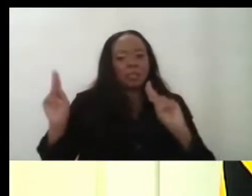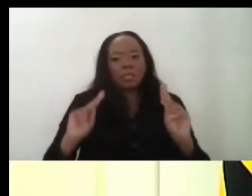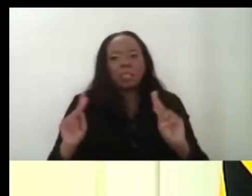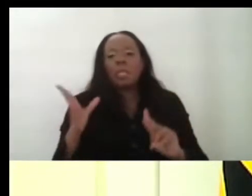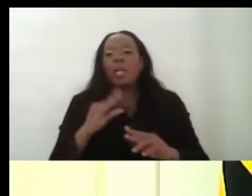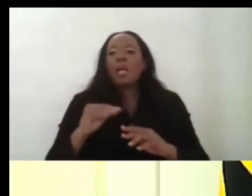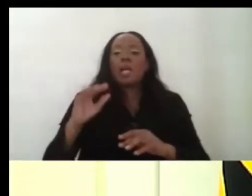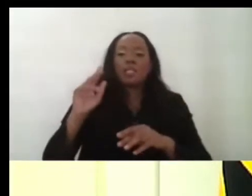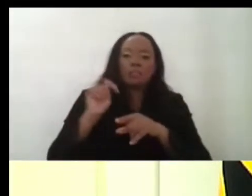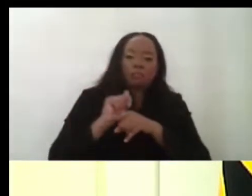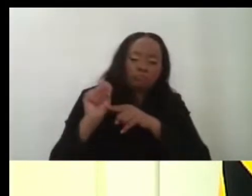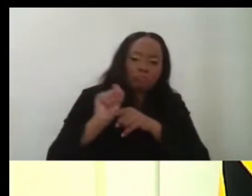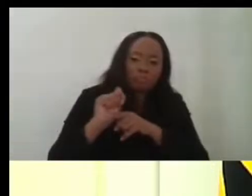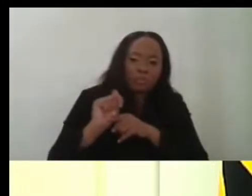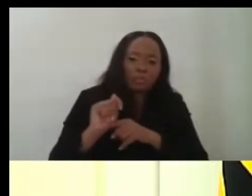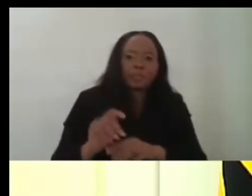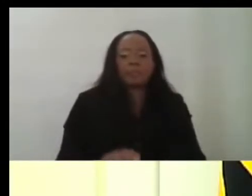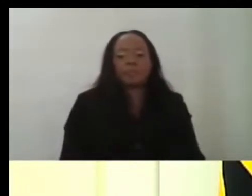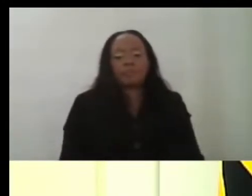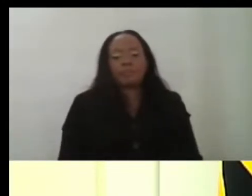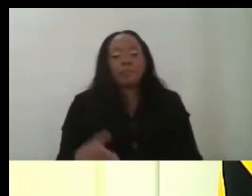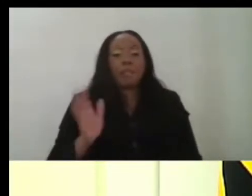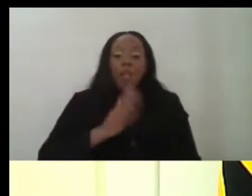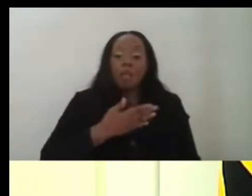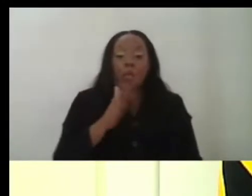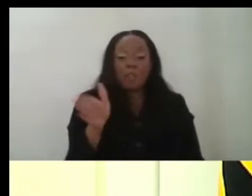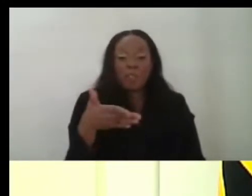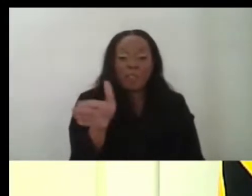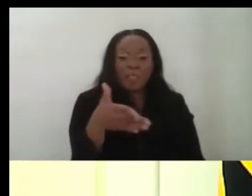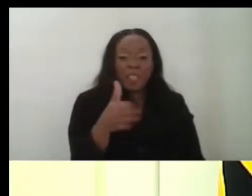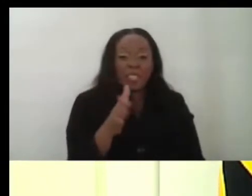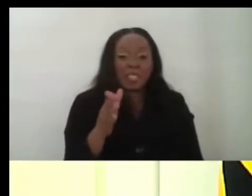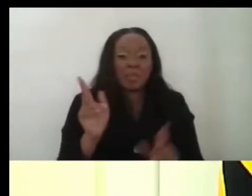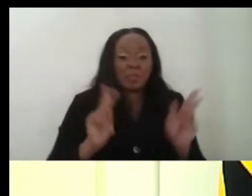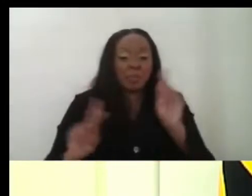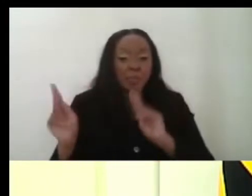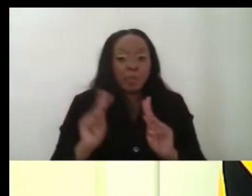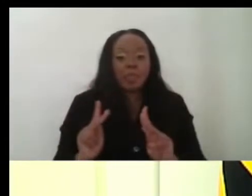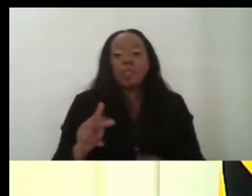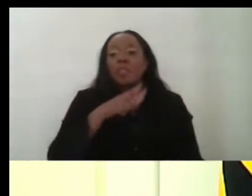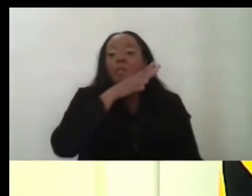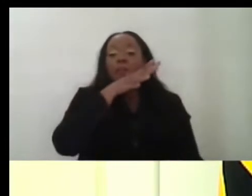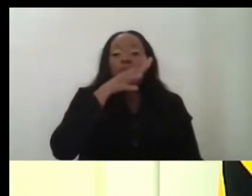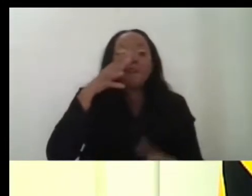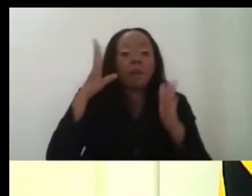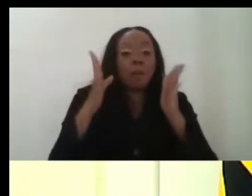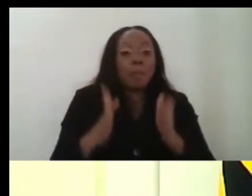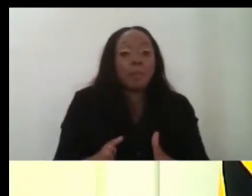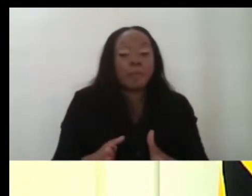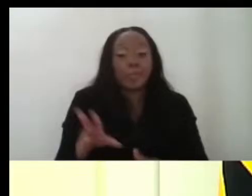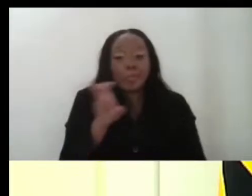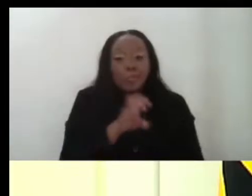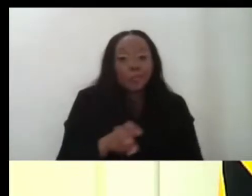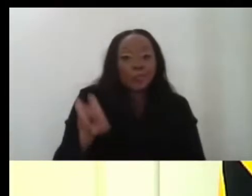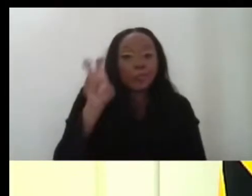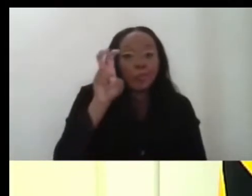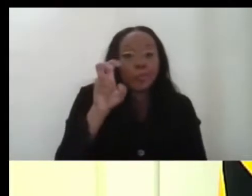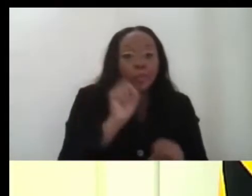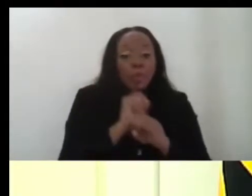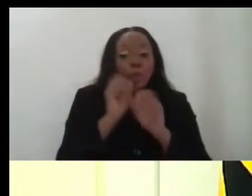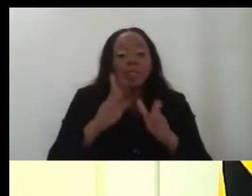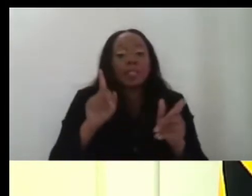training. Our fisherfolk, farmers, and tourism workers are receiving support to adapt their livelihoods and